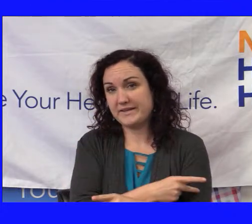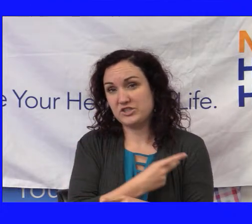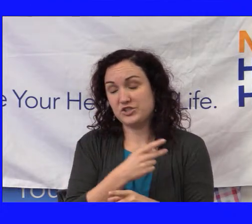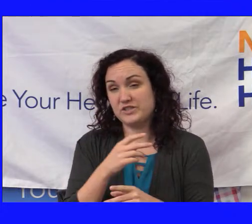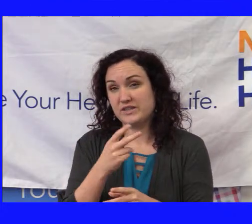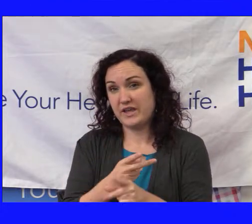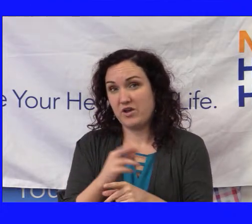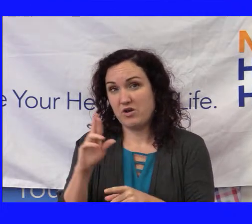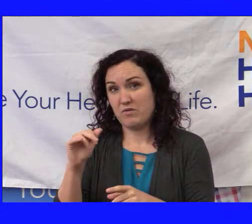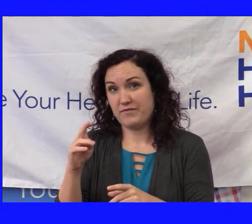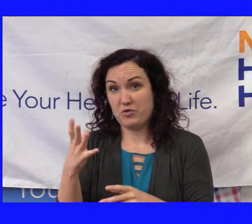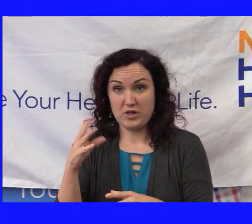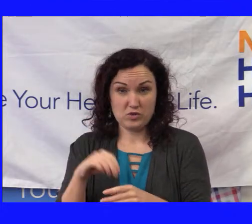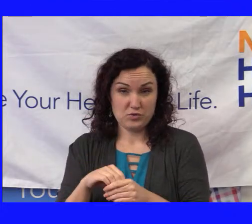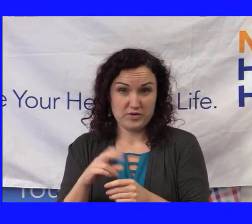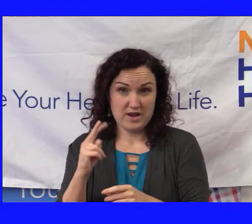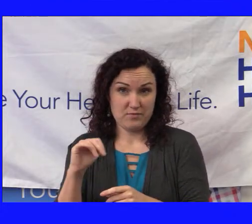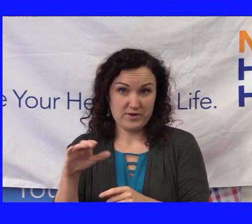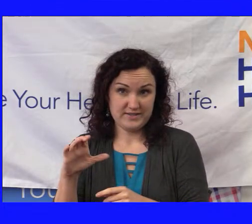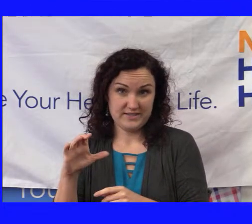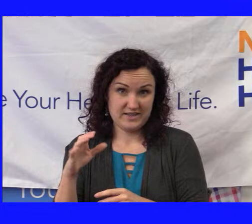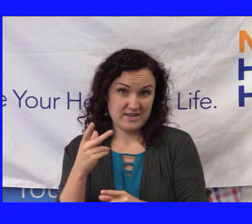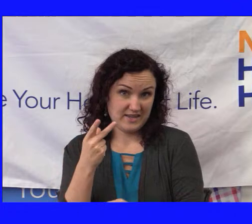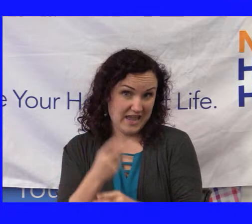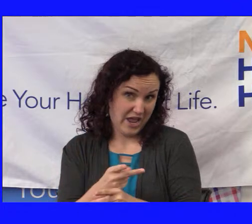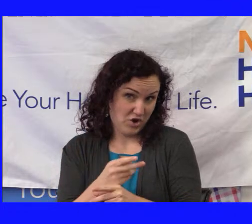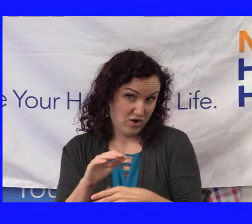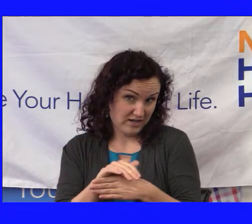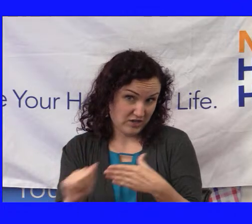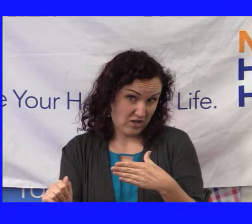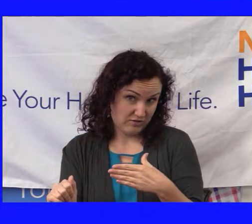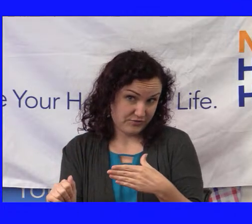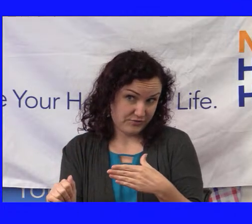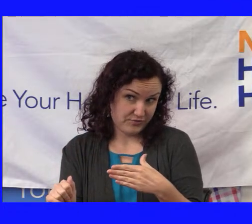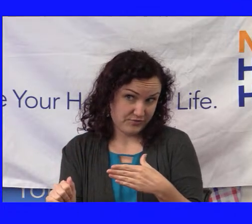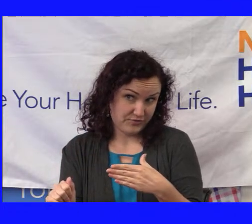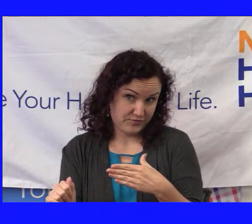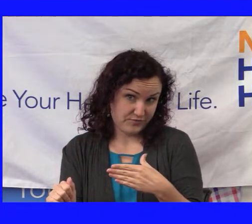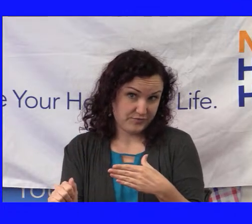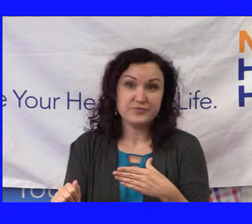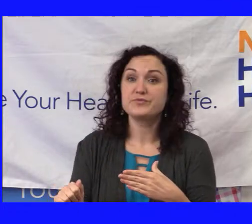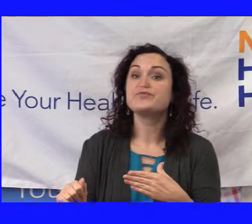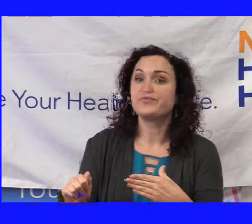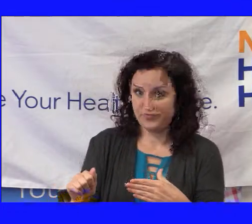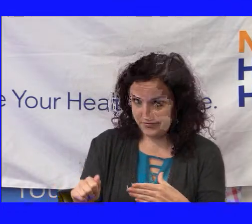Care dollars, or it does not? It does, yes. It does, yes. okay.